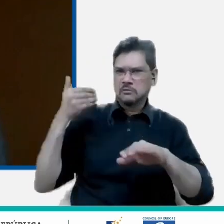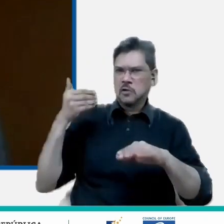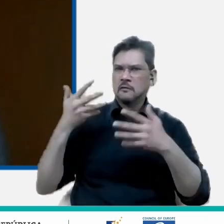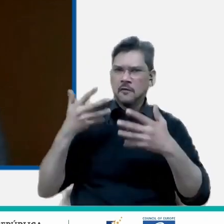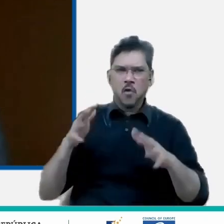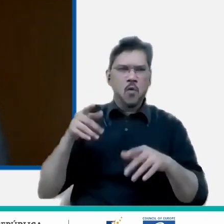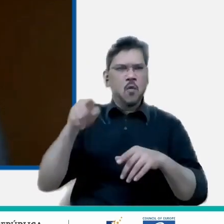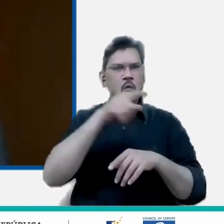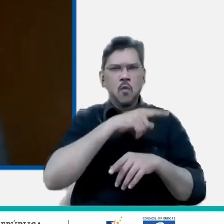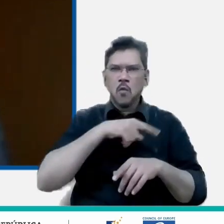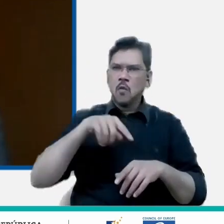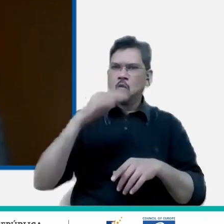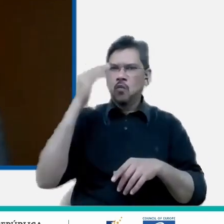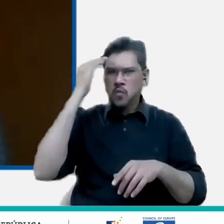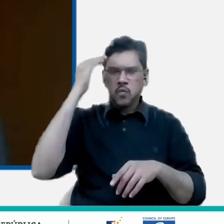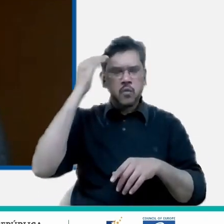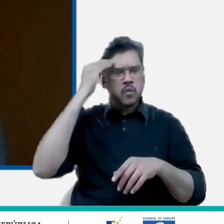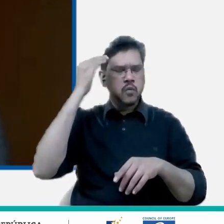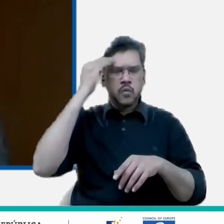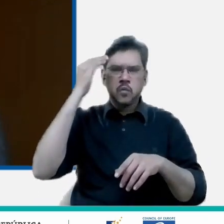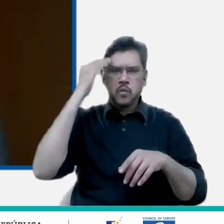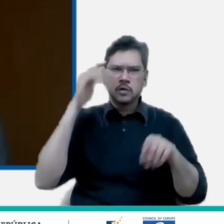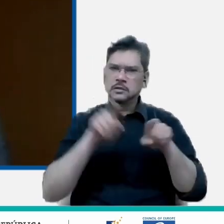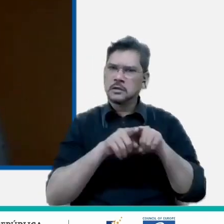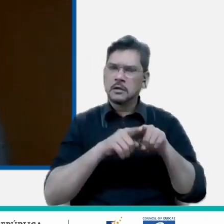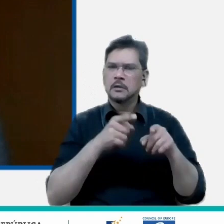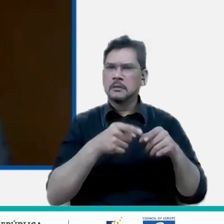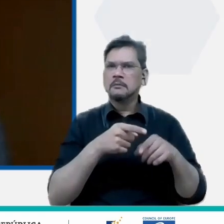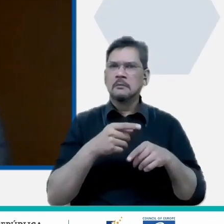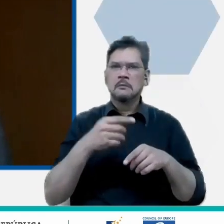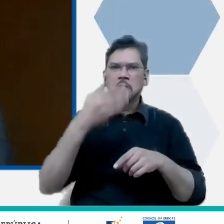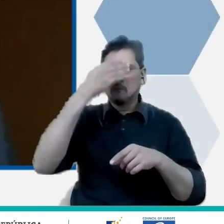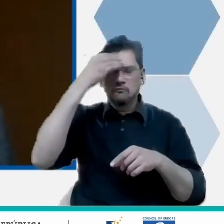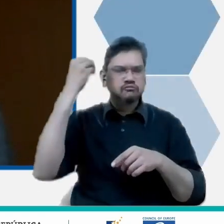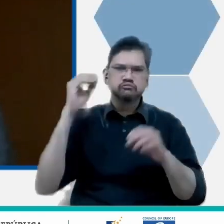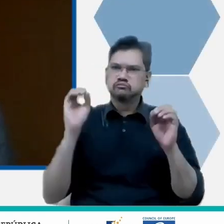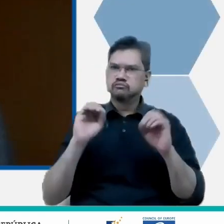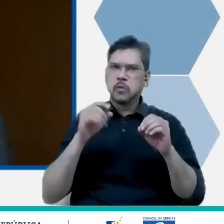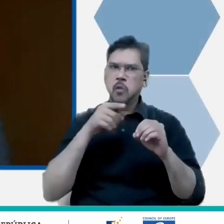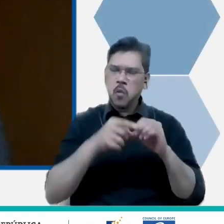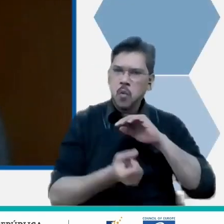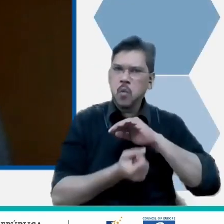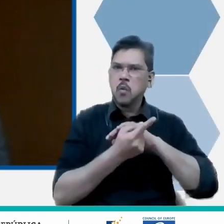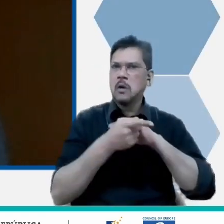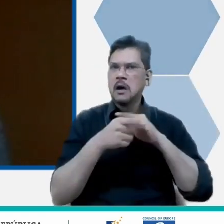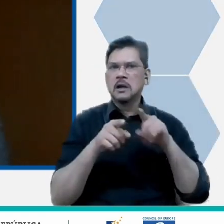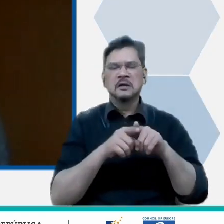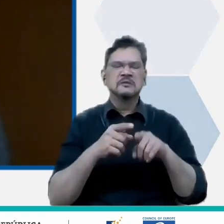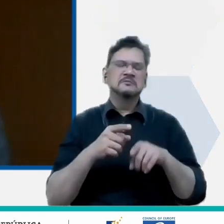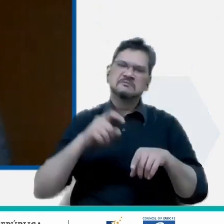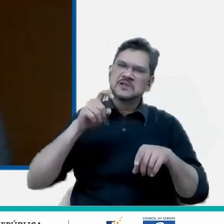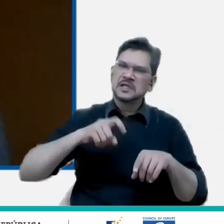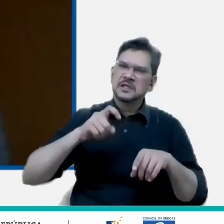many types of hazards. In addition to this perception about the need for enhanced regional cooperation, the survey also